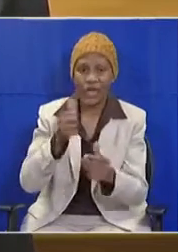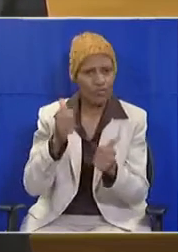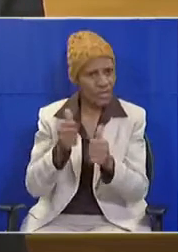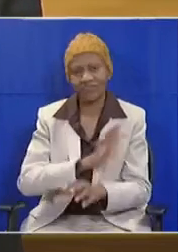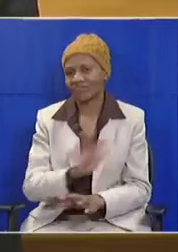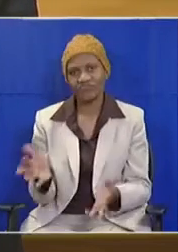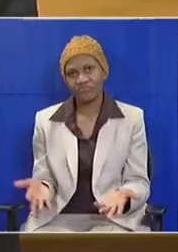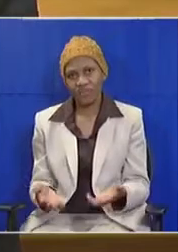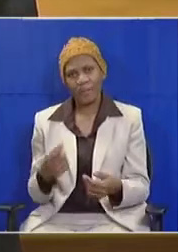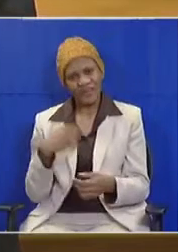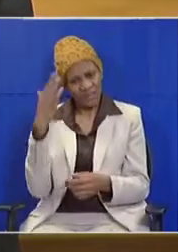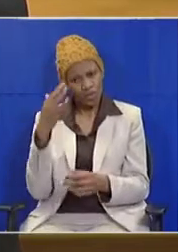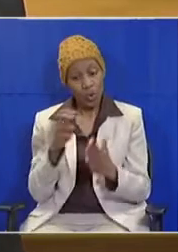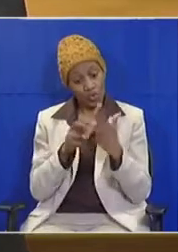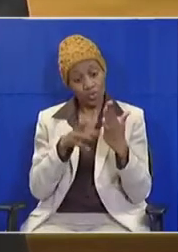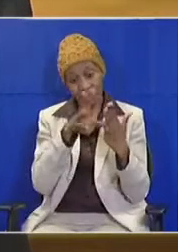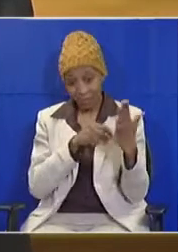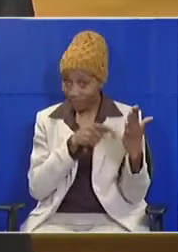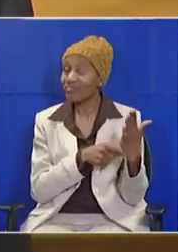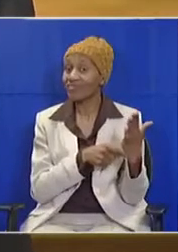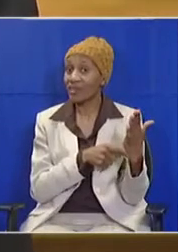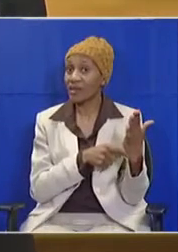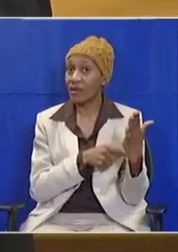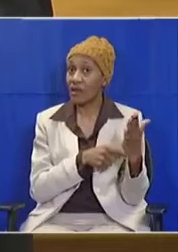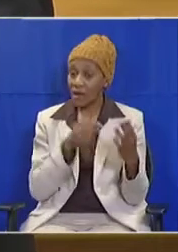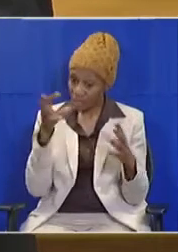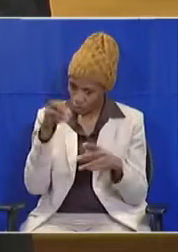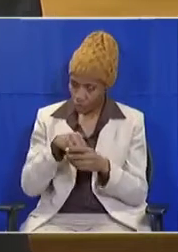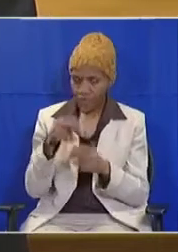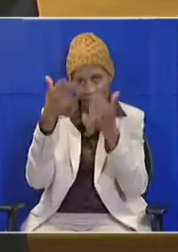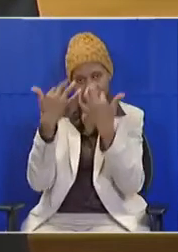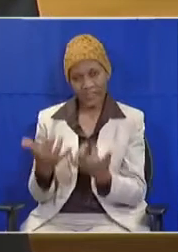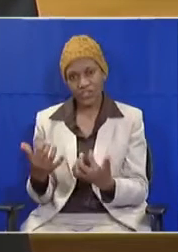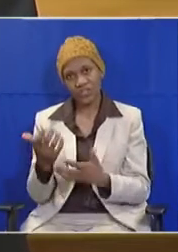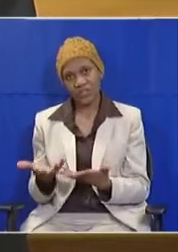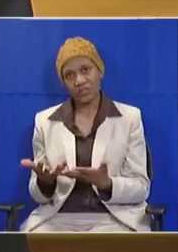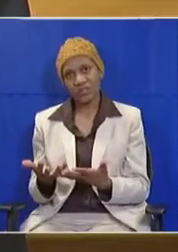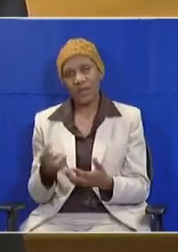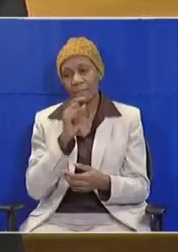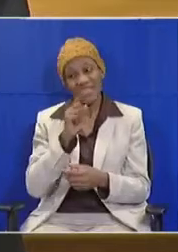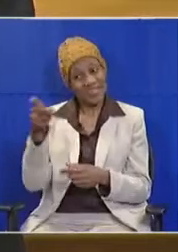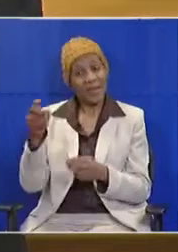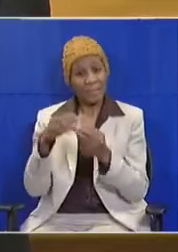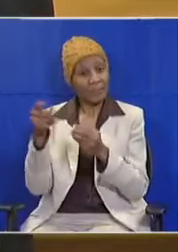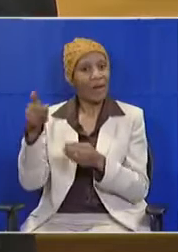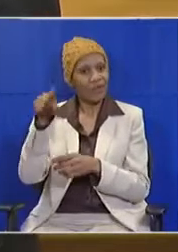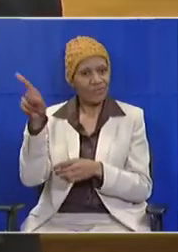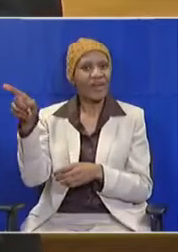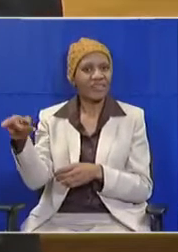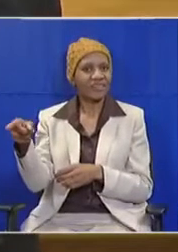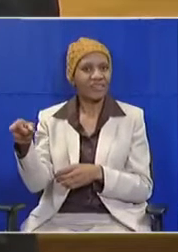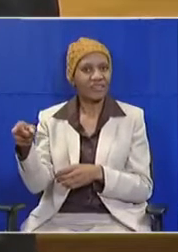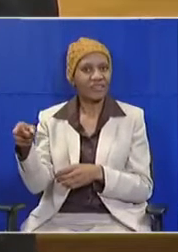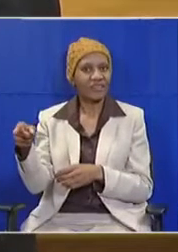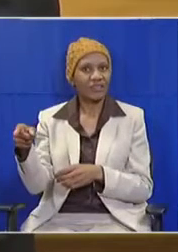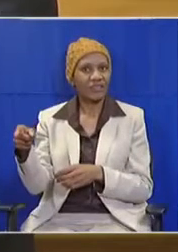in terms of compliance, those are the kind of costs, because then indeed the Honourable Member will be right that it will exclude